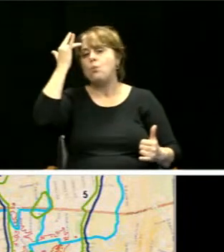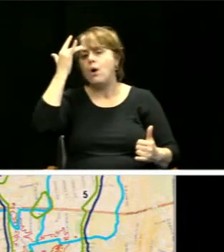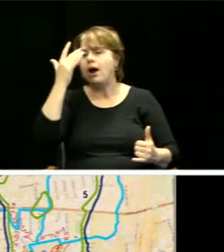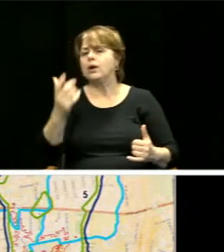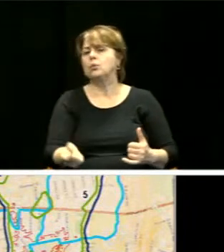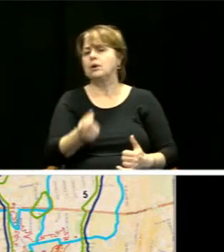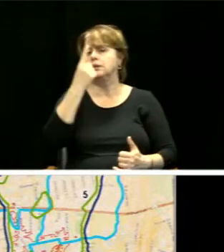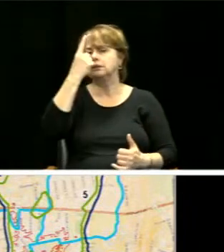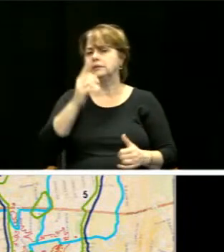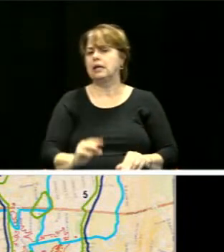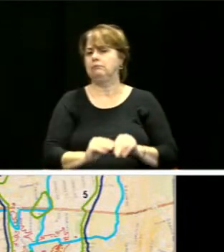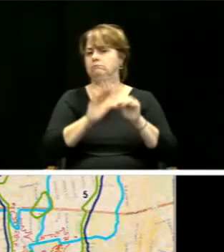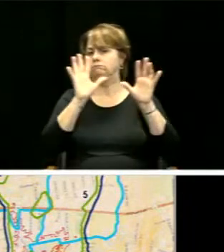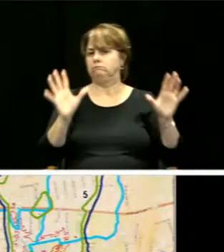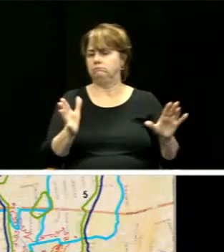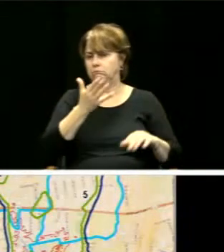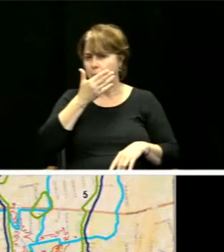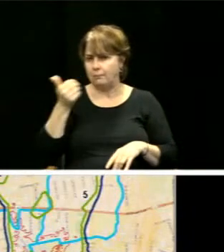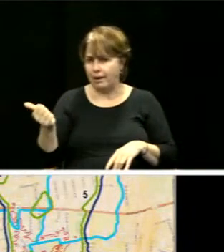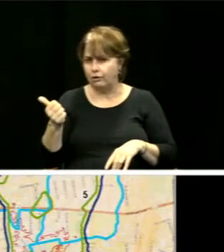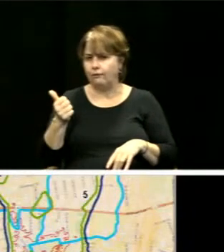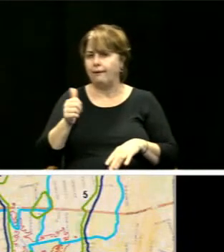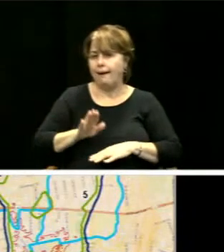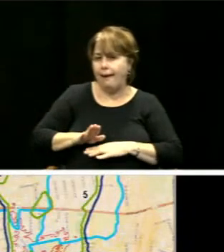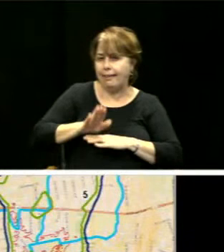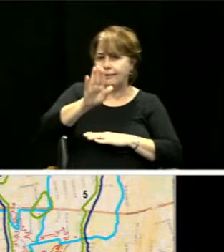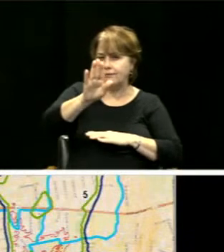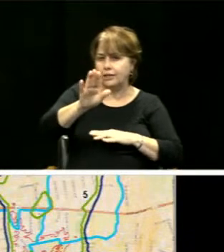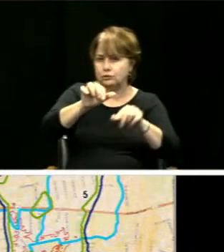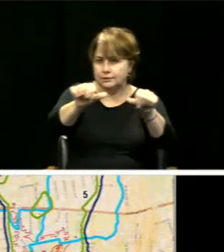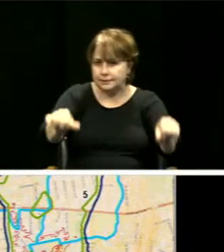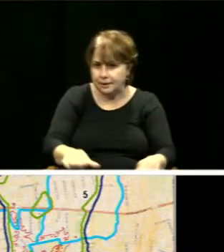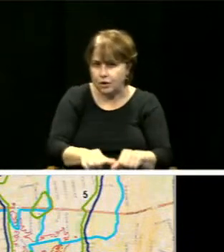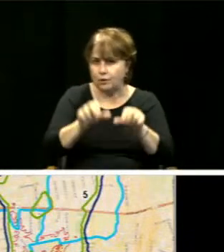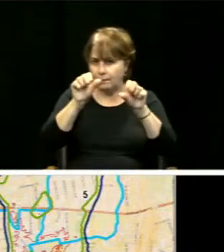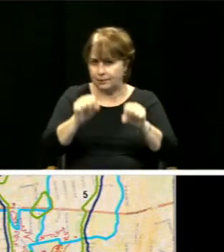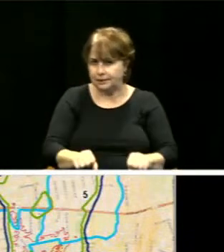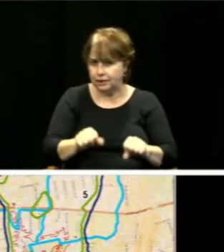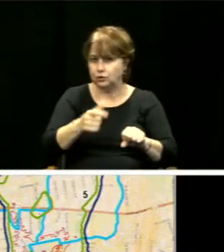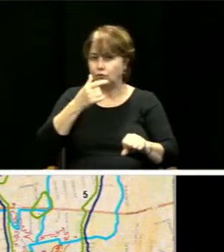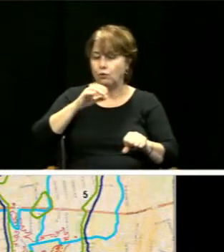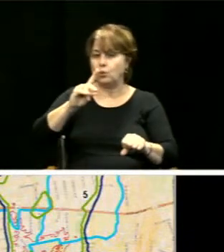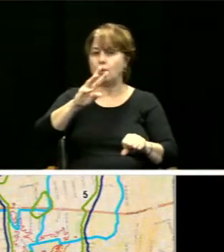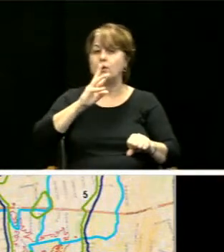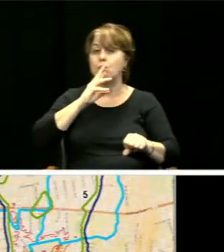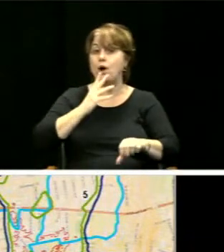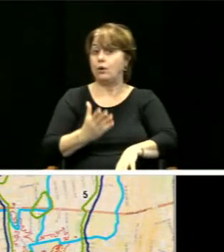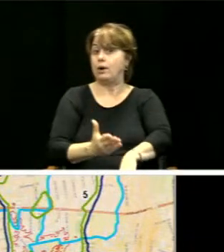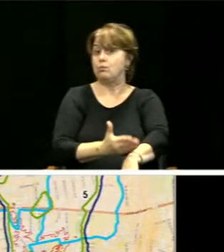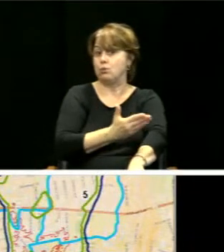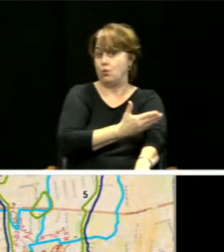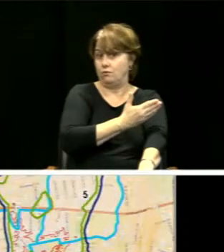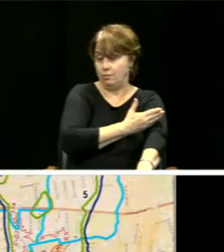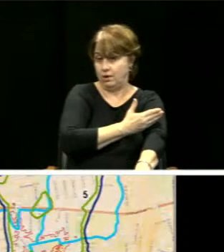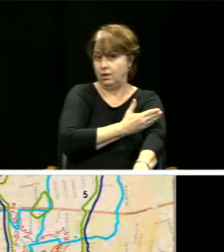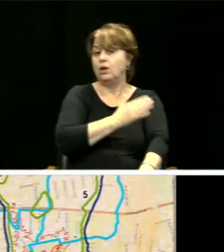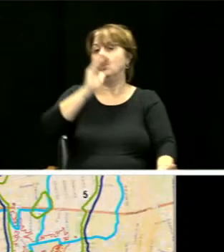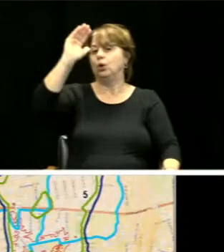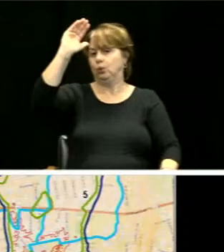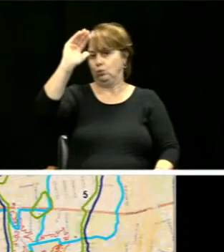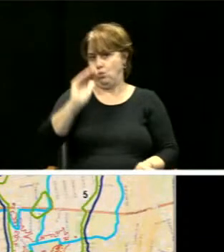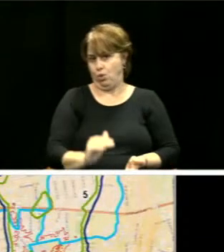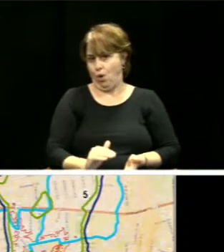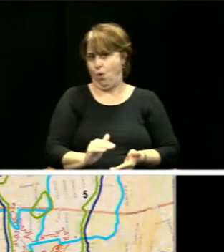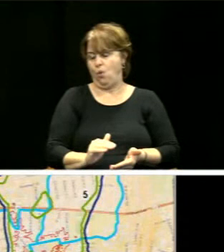of the groundwater elevations in the area and the potential for groundwater improvements to lower the groundwater in